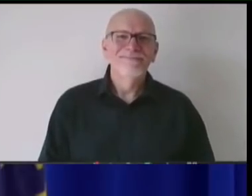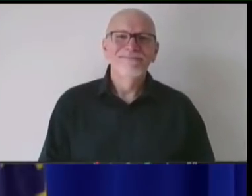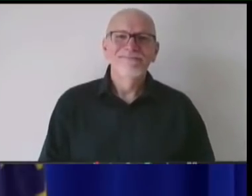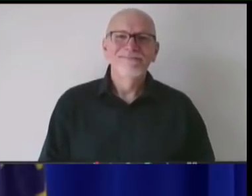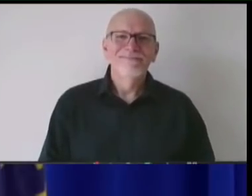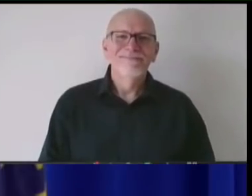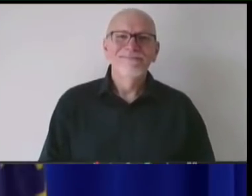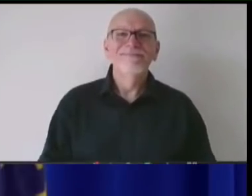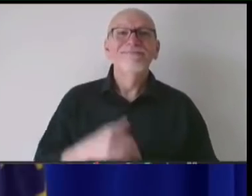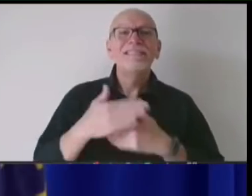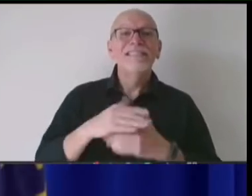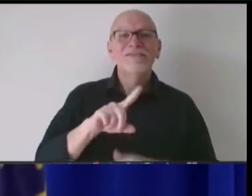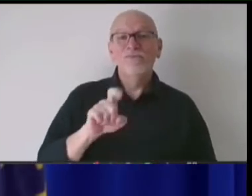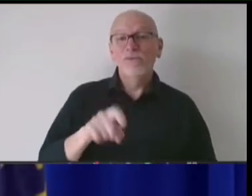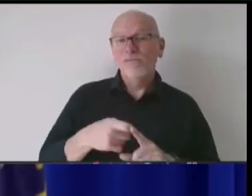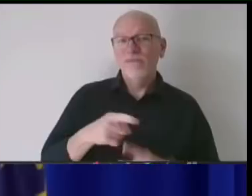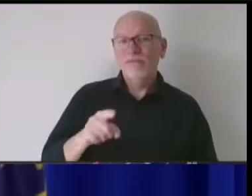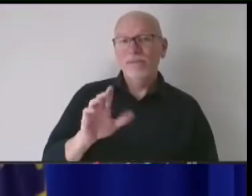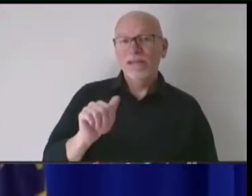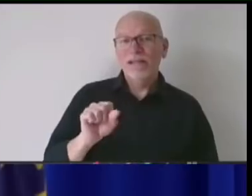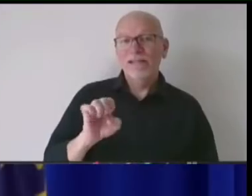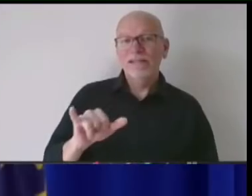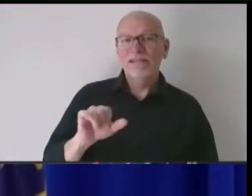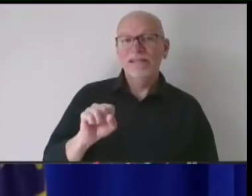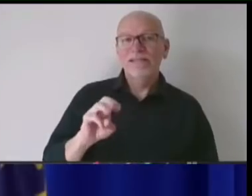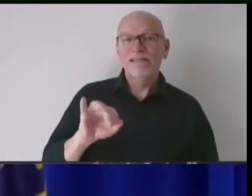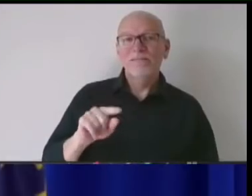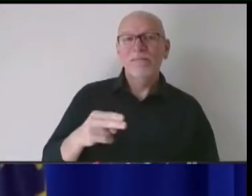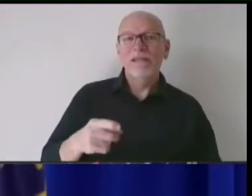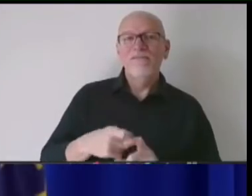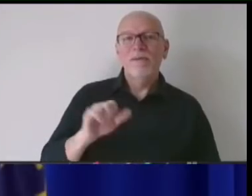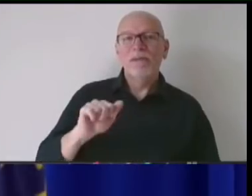Our next question is from Casey Smith of the Associated Press.